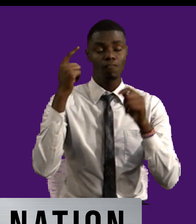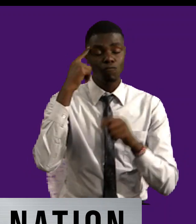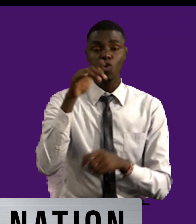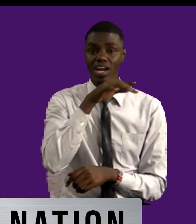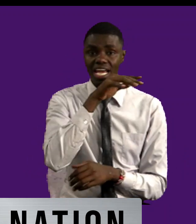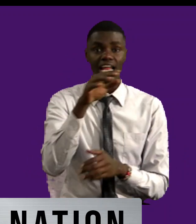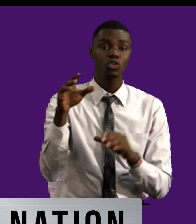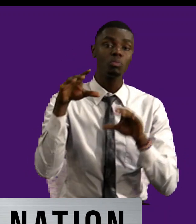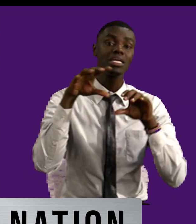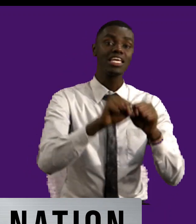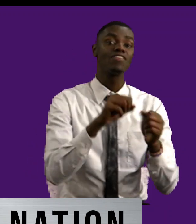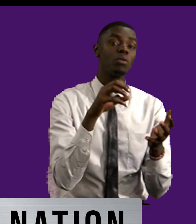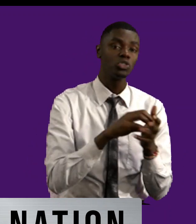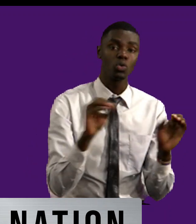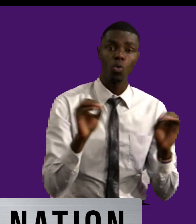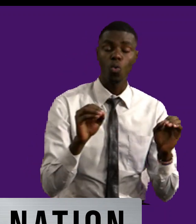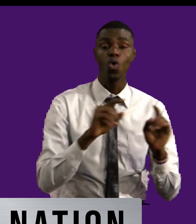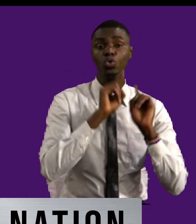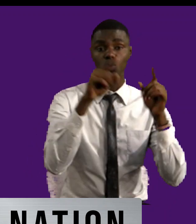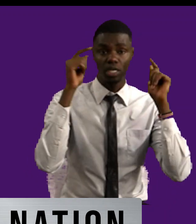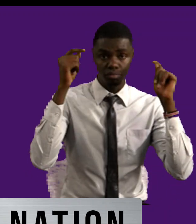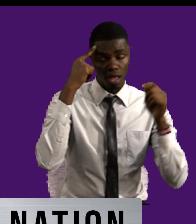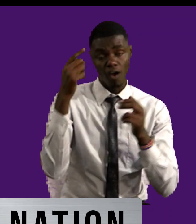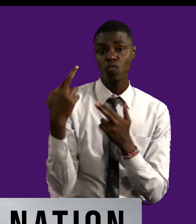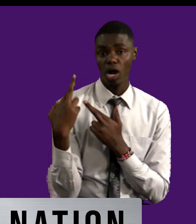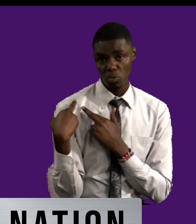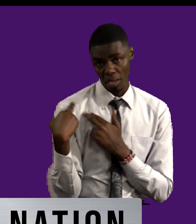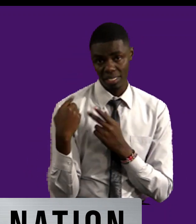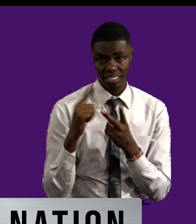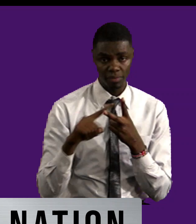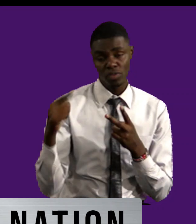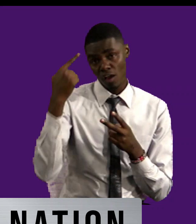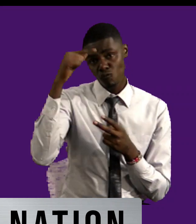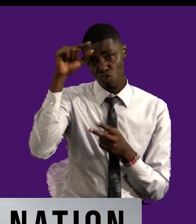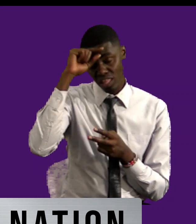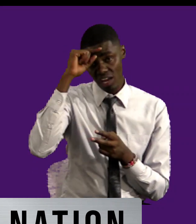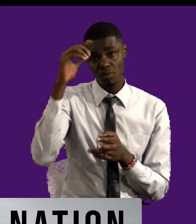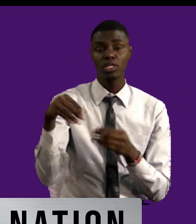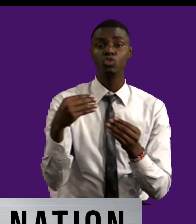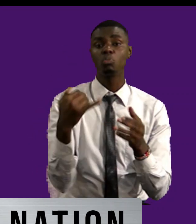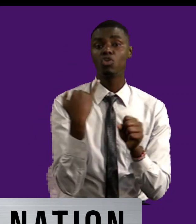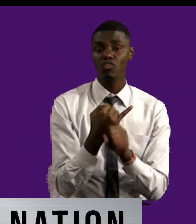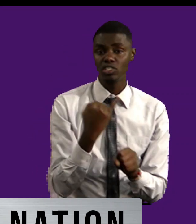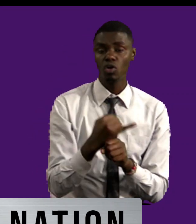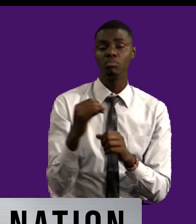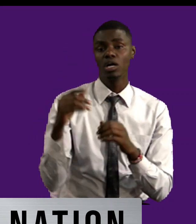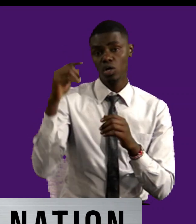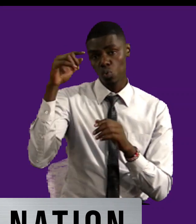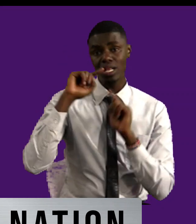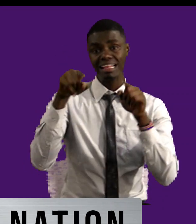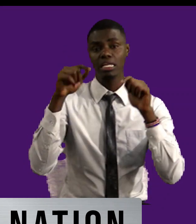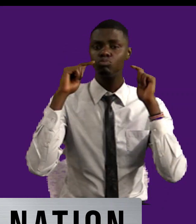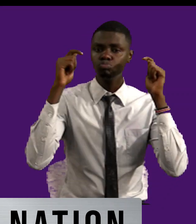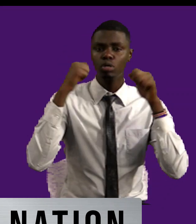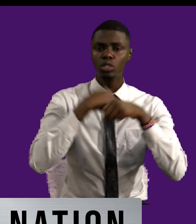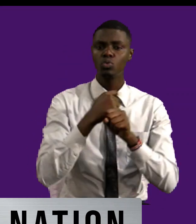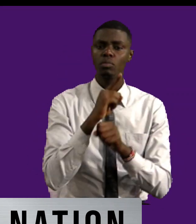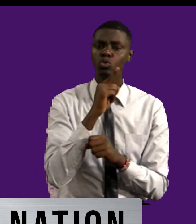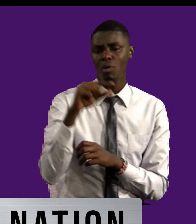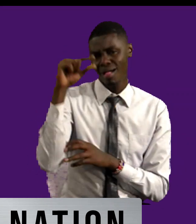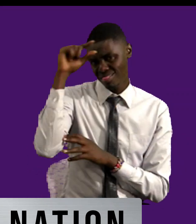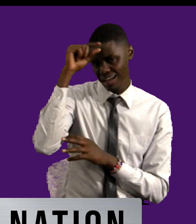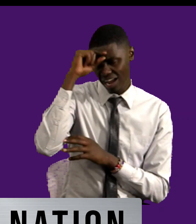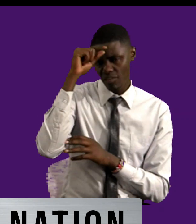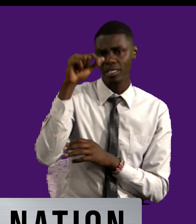We went to streets for accountability. We went to streets for the government to provide jobs. We went to streets to ensure that the